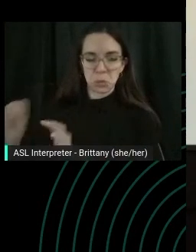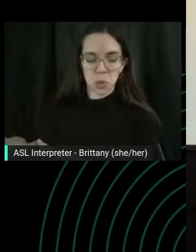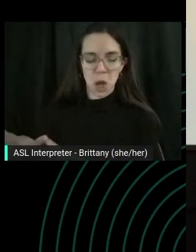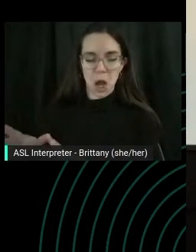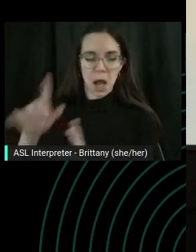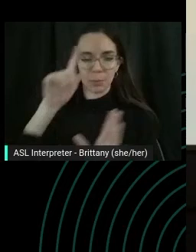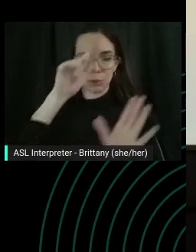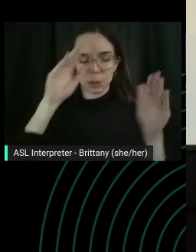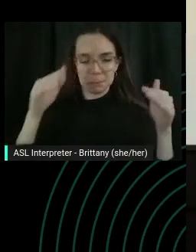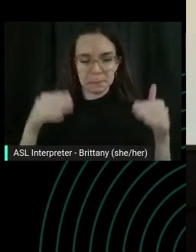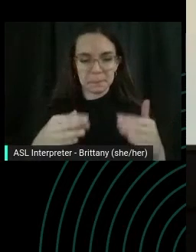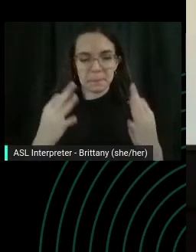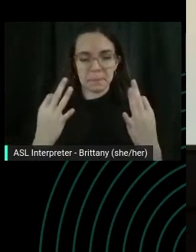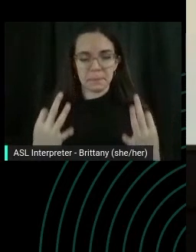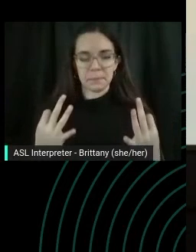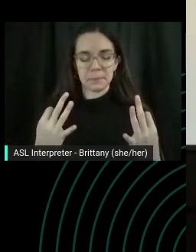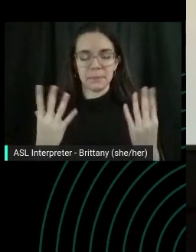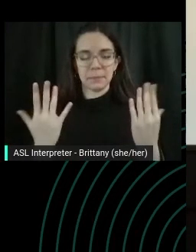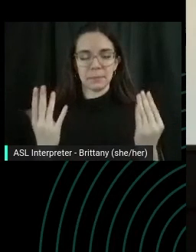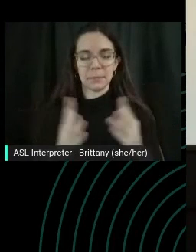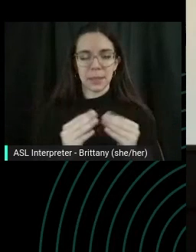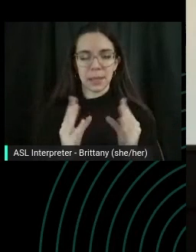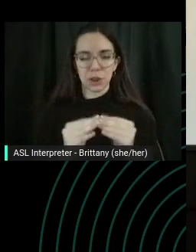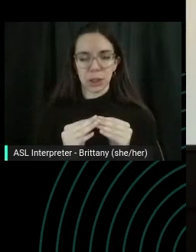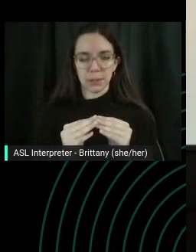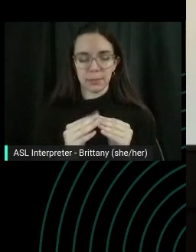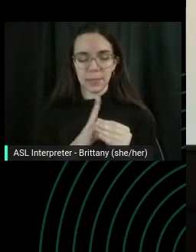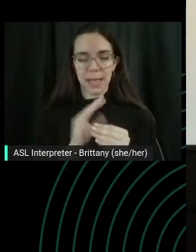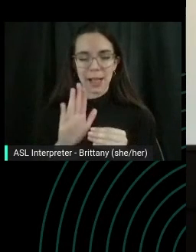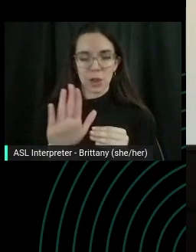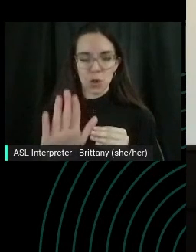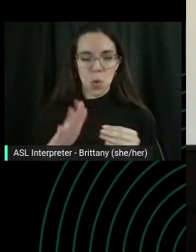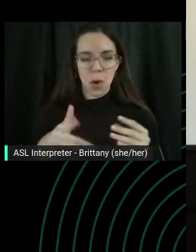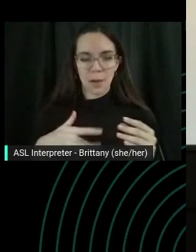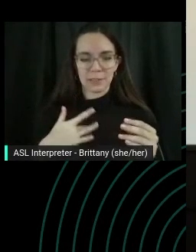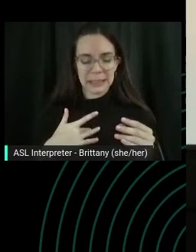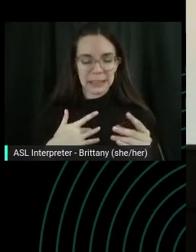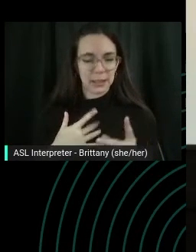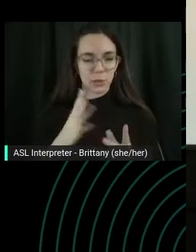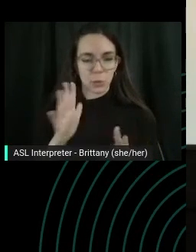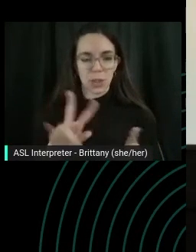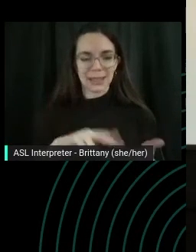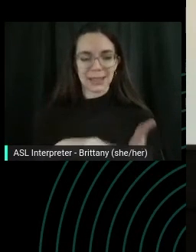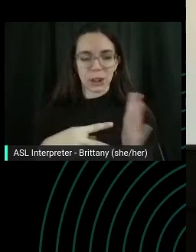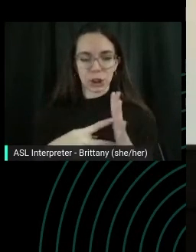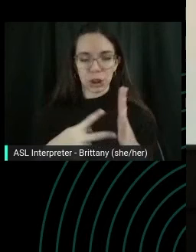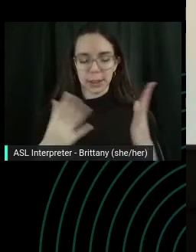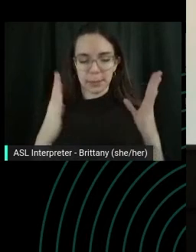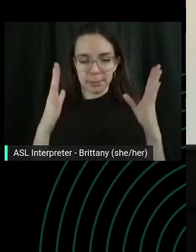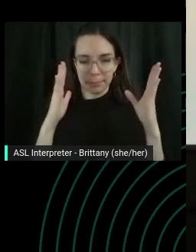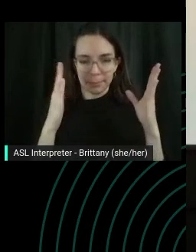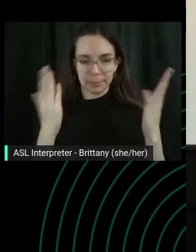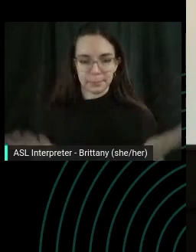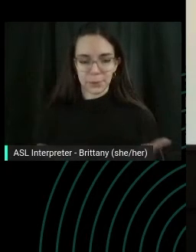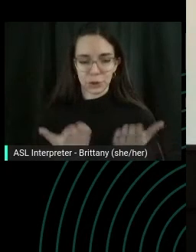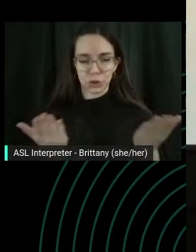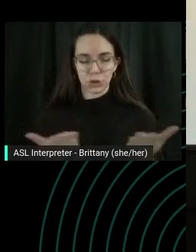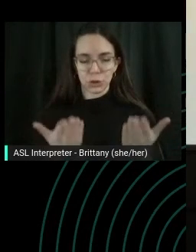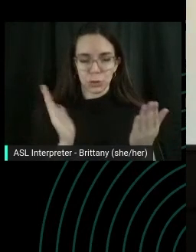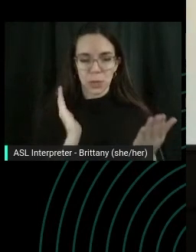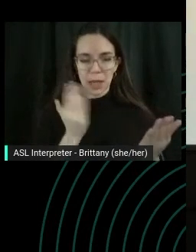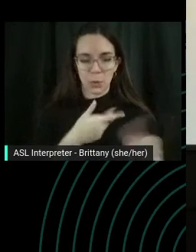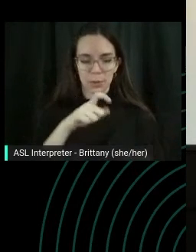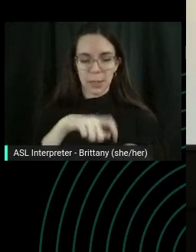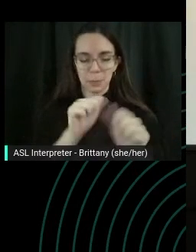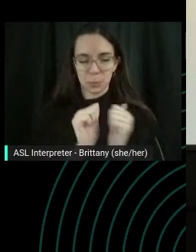to the session and to bring that sense of presence and that intention to our time together.